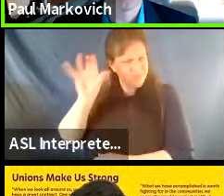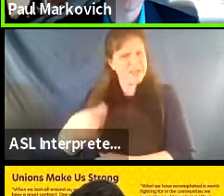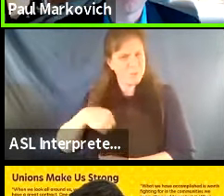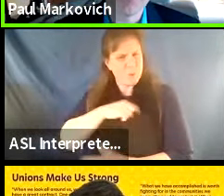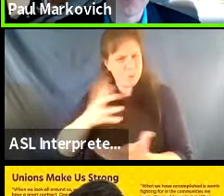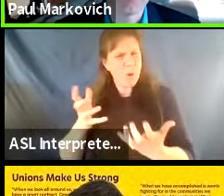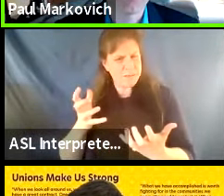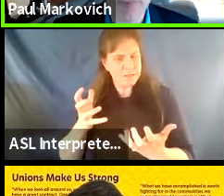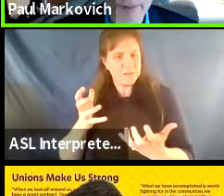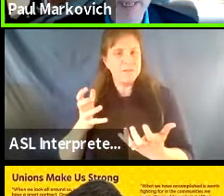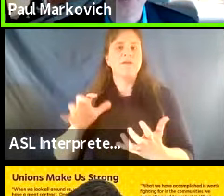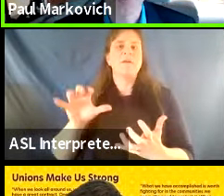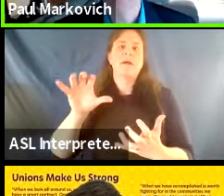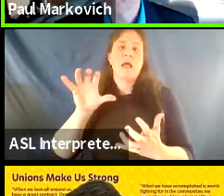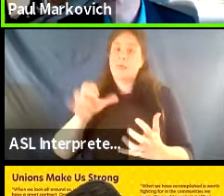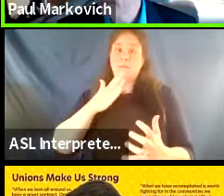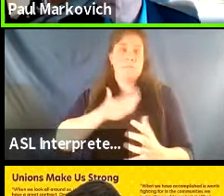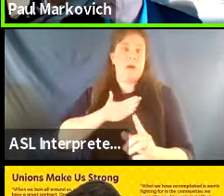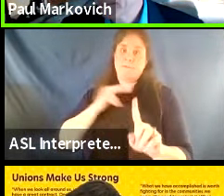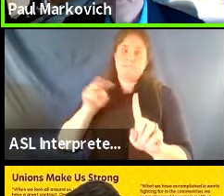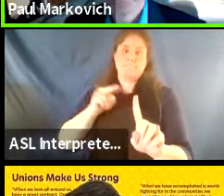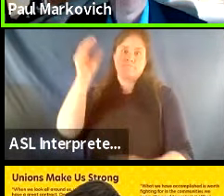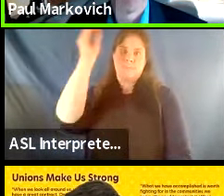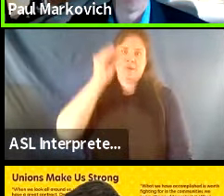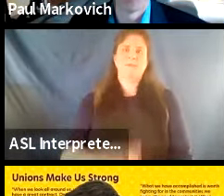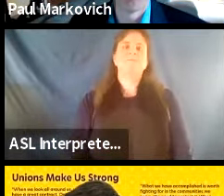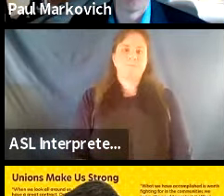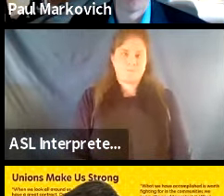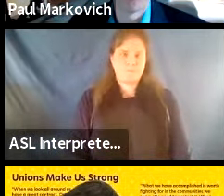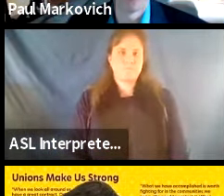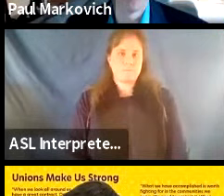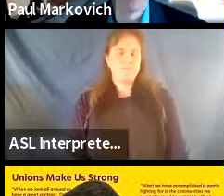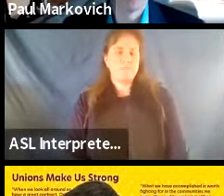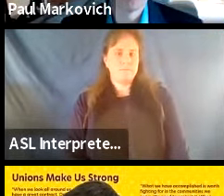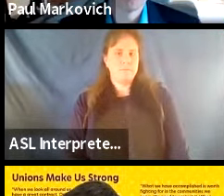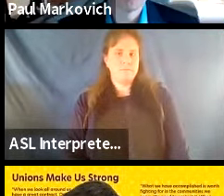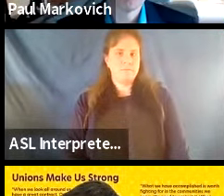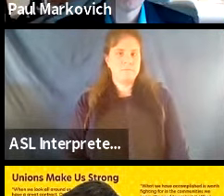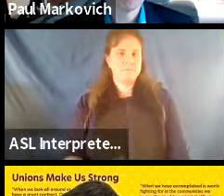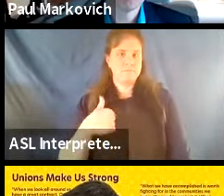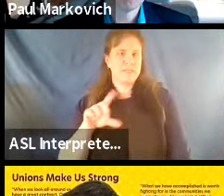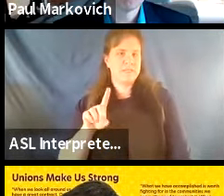if we're going to be successful, from my vantage point. Thank you.